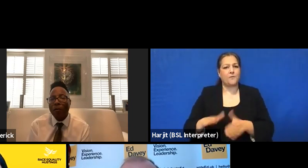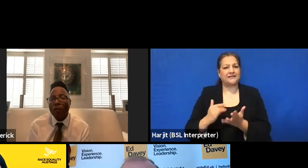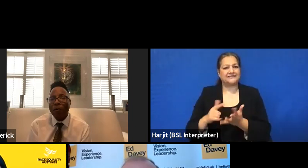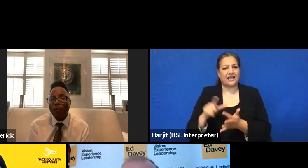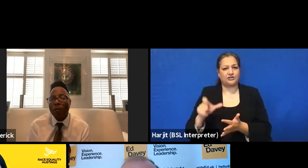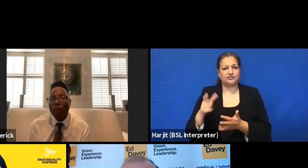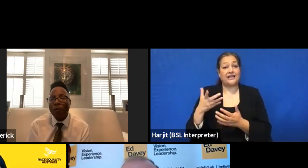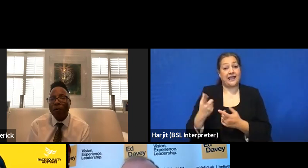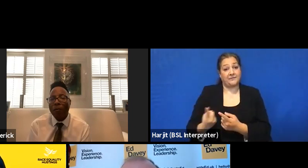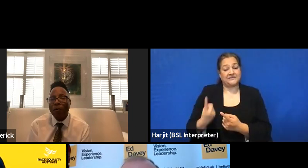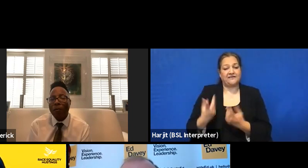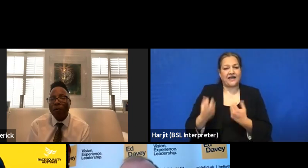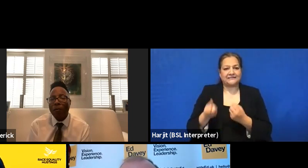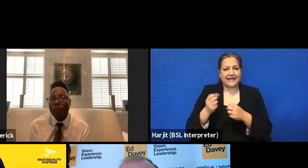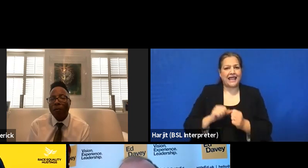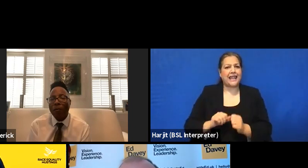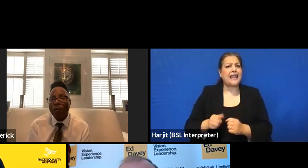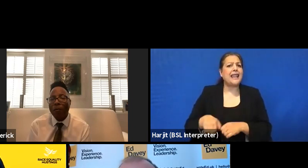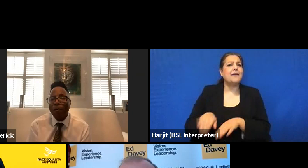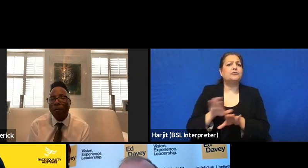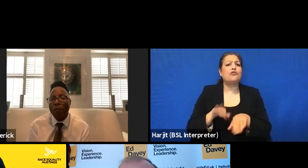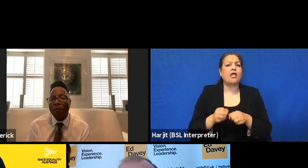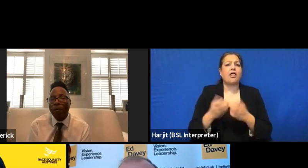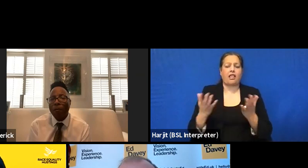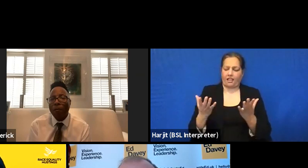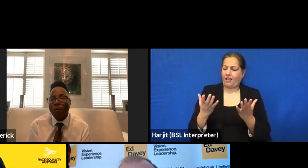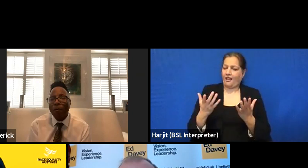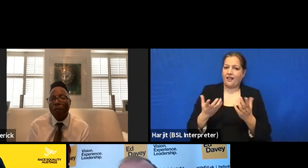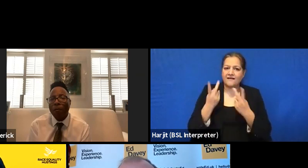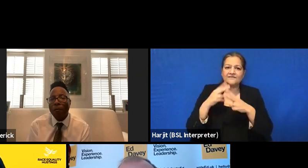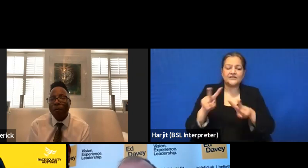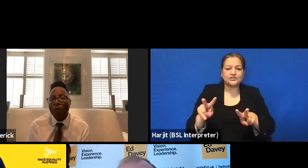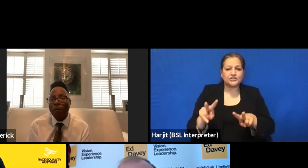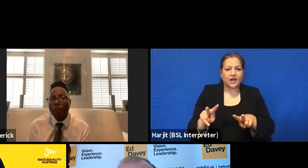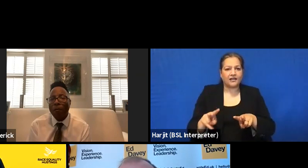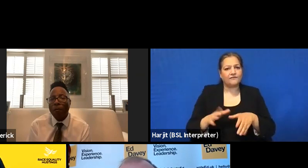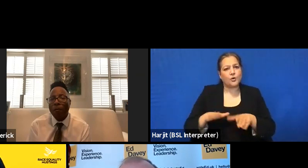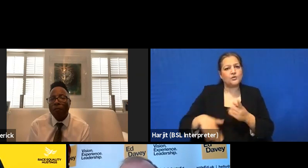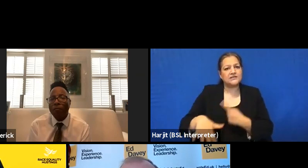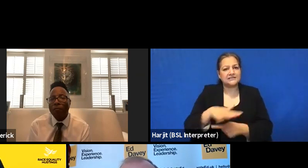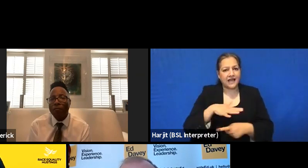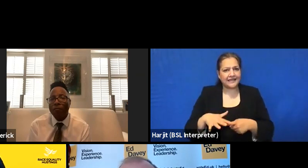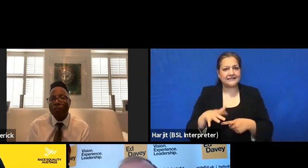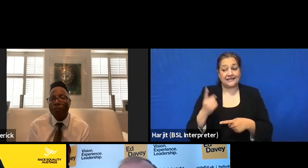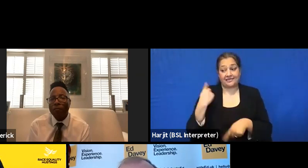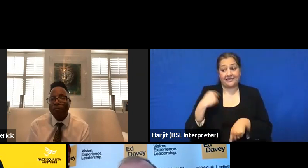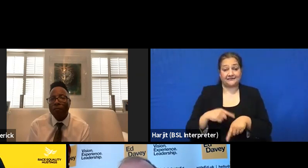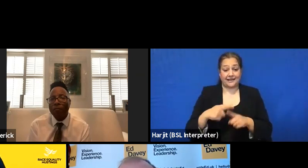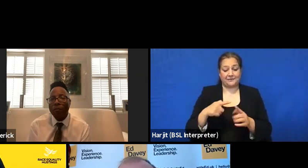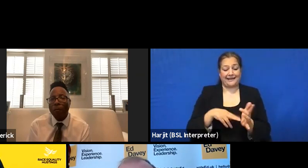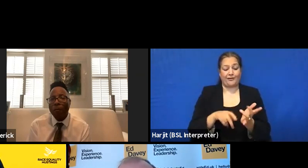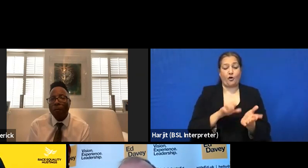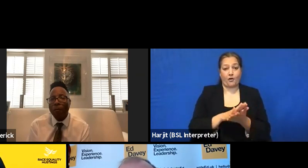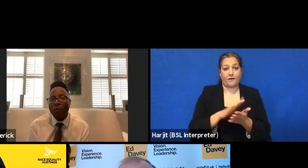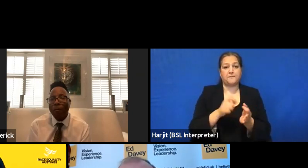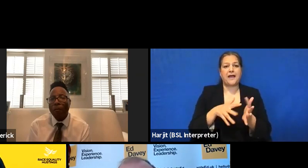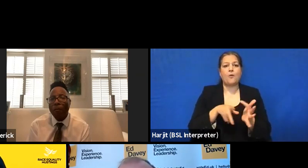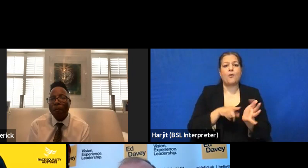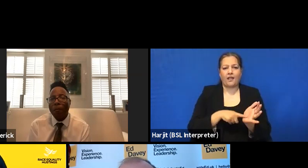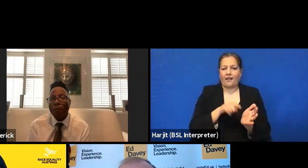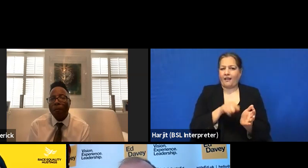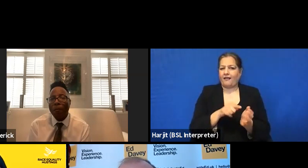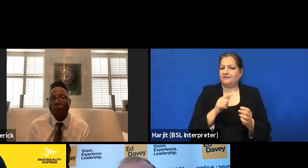of a multicultural society and the future that Britain should have. And that was at the time when Enoch Powell, in response to that, made his